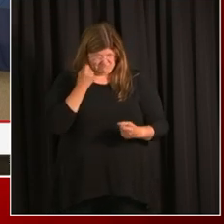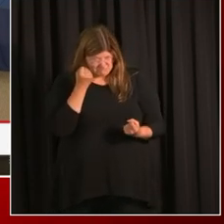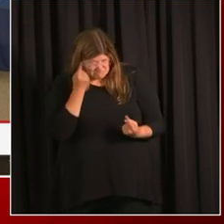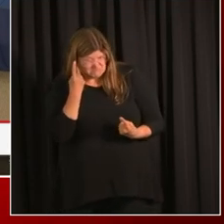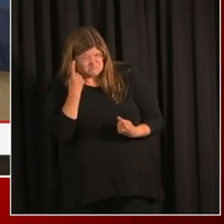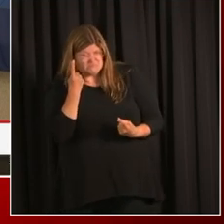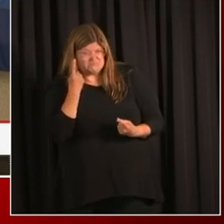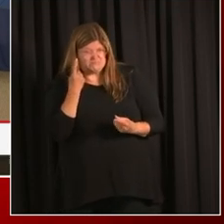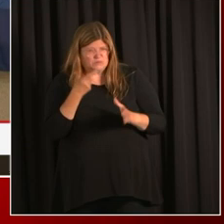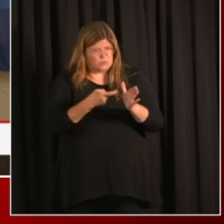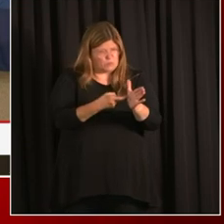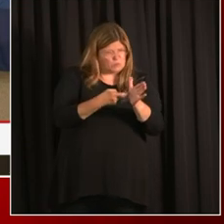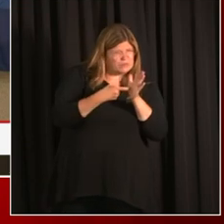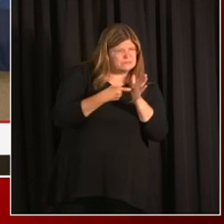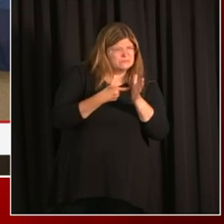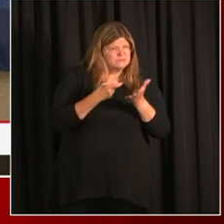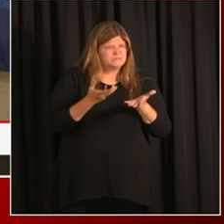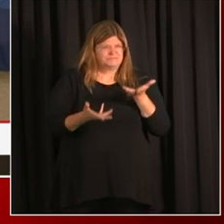the guidance?